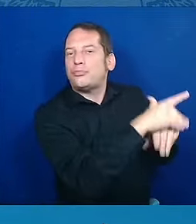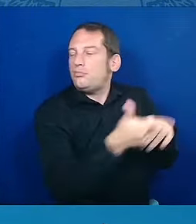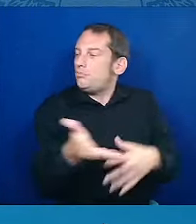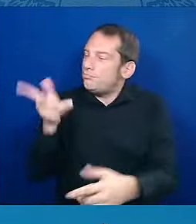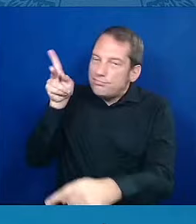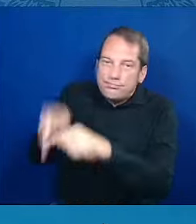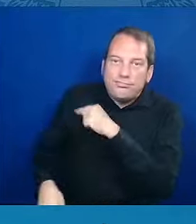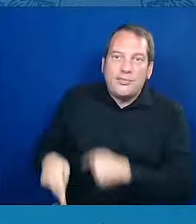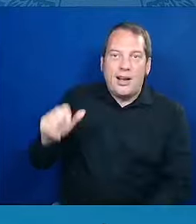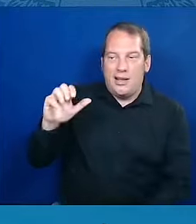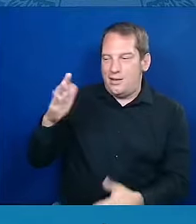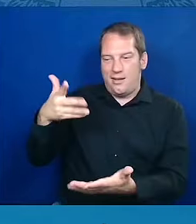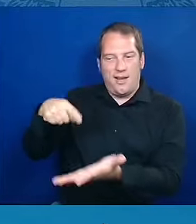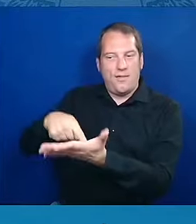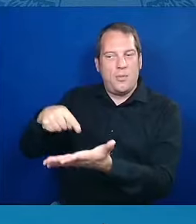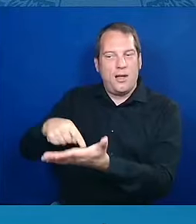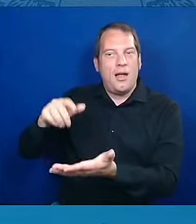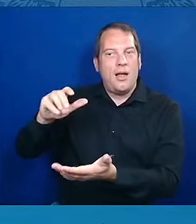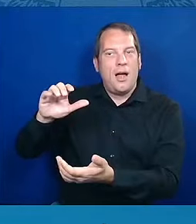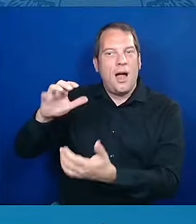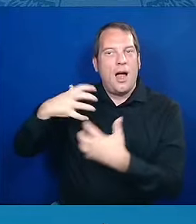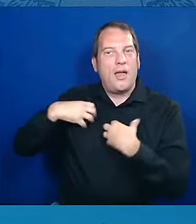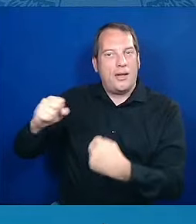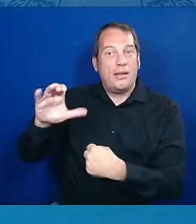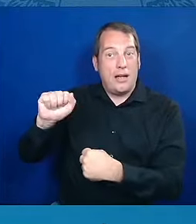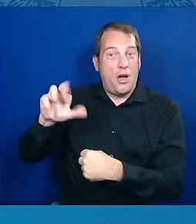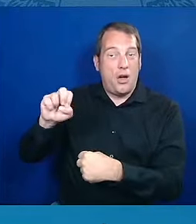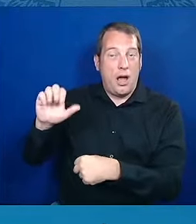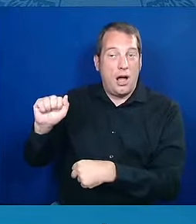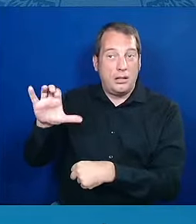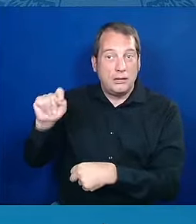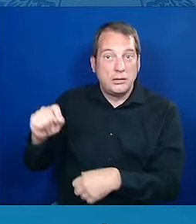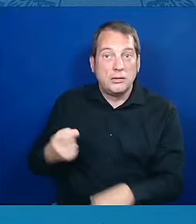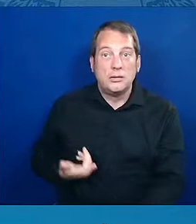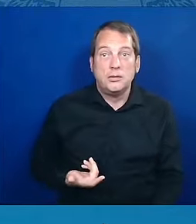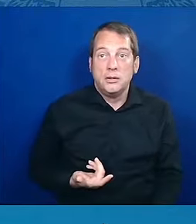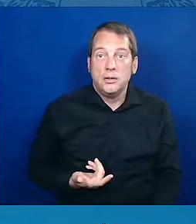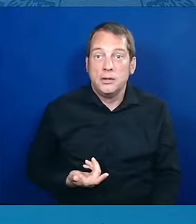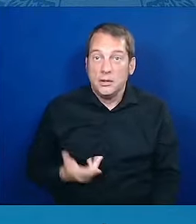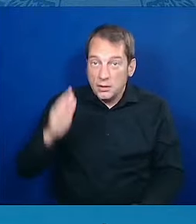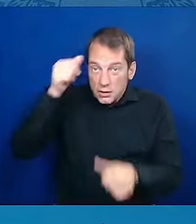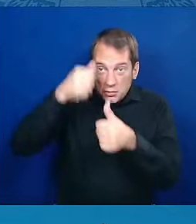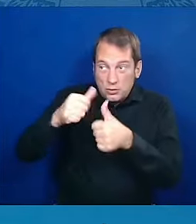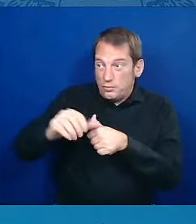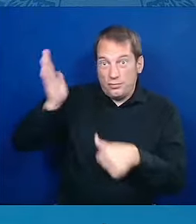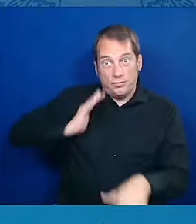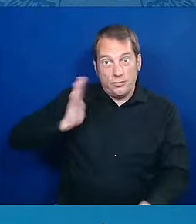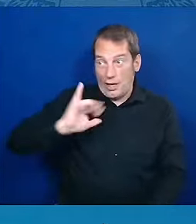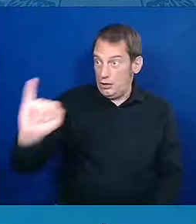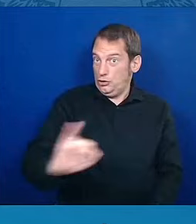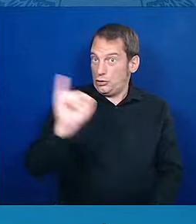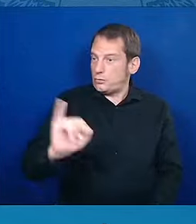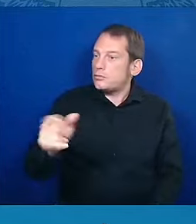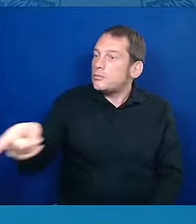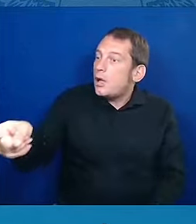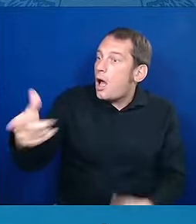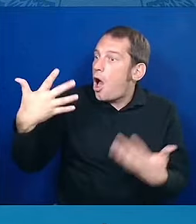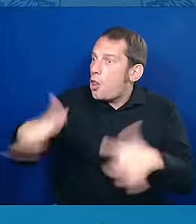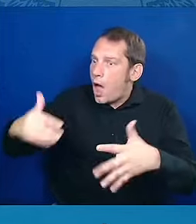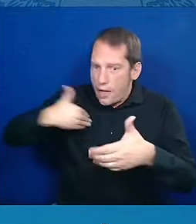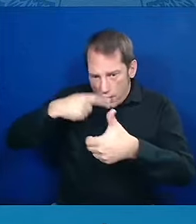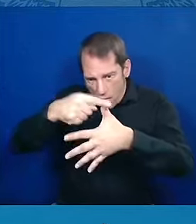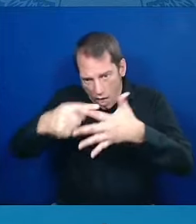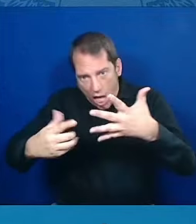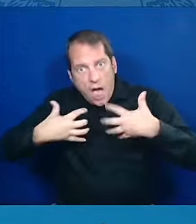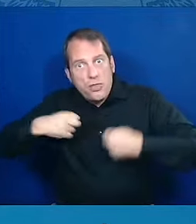conditions. Remember what that was like? Children with asthma, women who survived breast cancer, grandparents